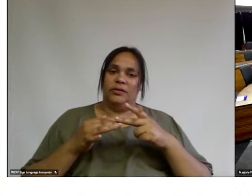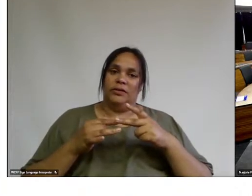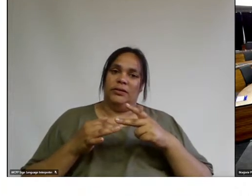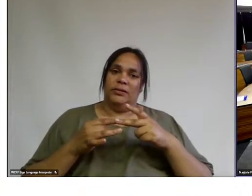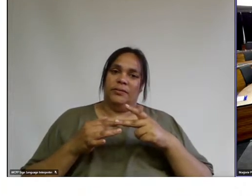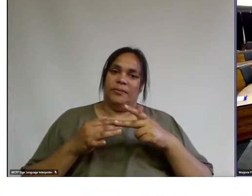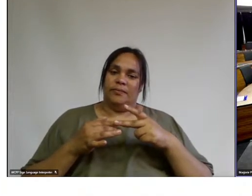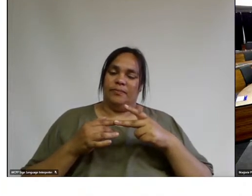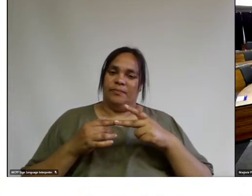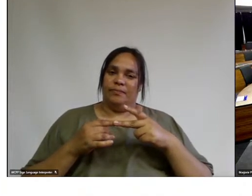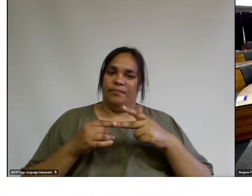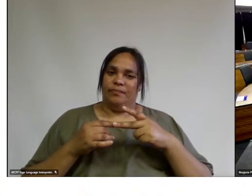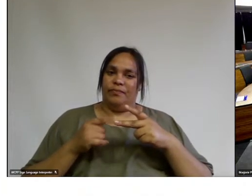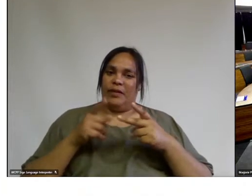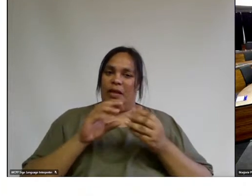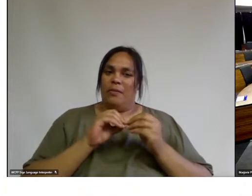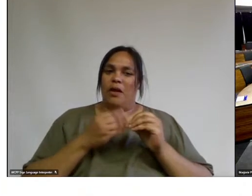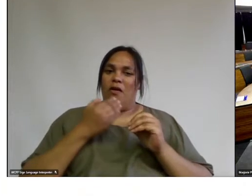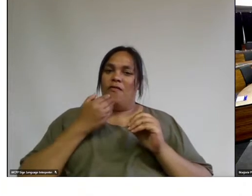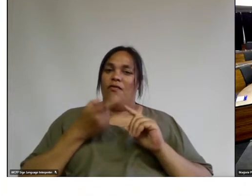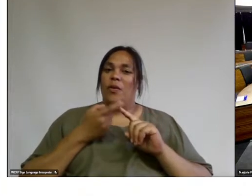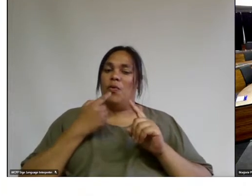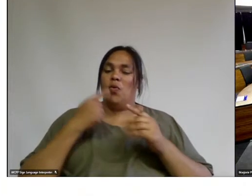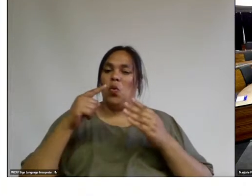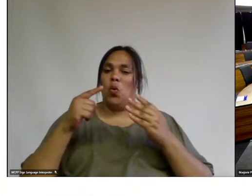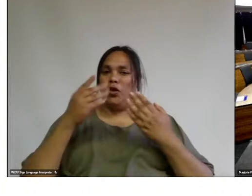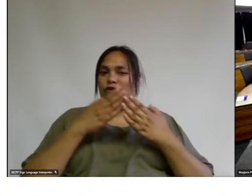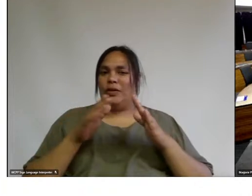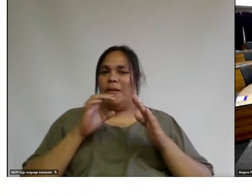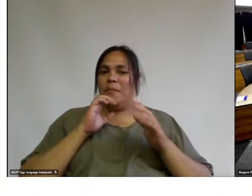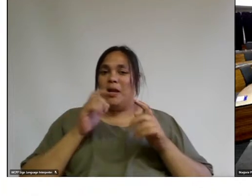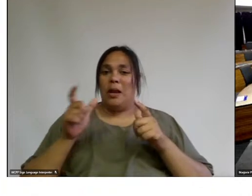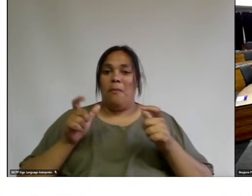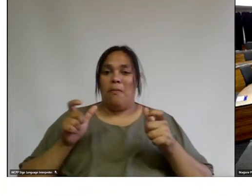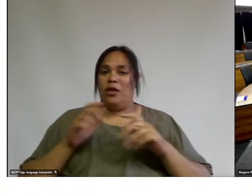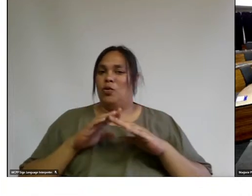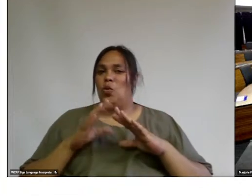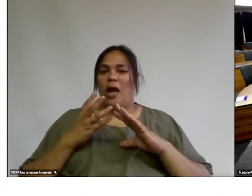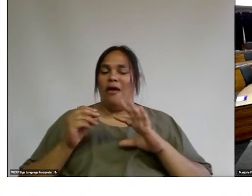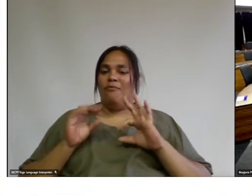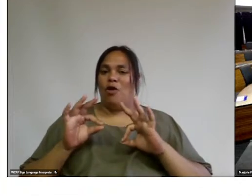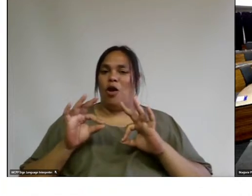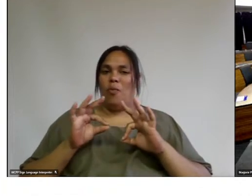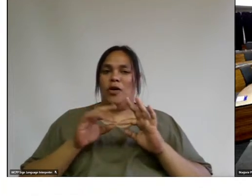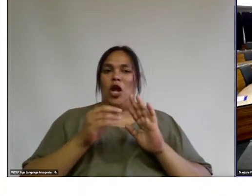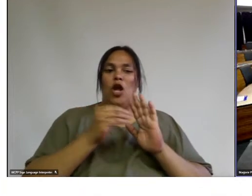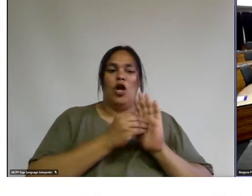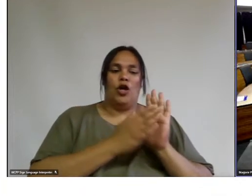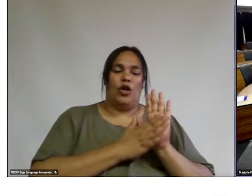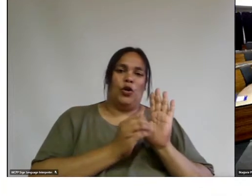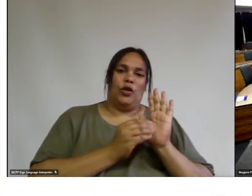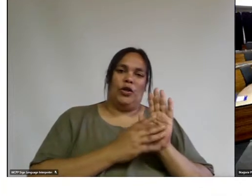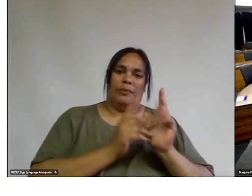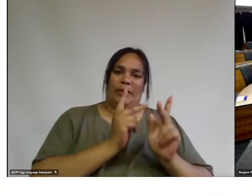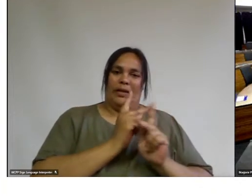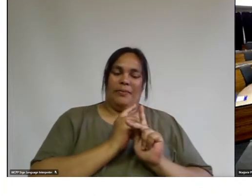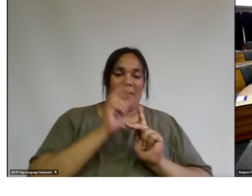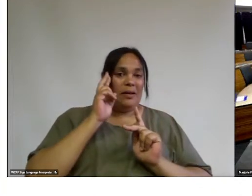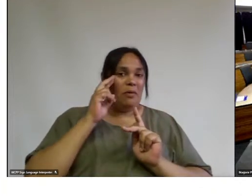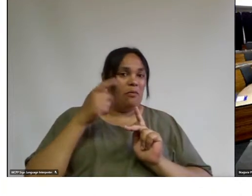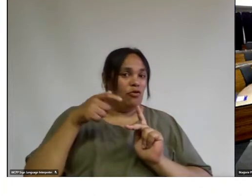that which was made by the Auditor General, that management did not have appropriate record-keeping processes in place. Now, I remember,